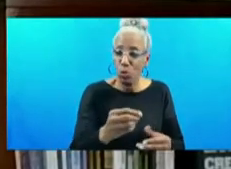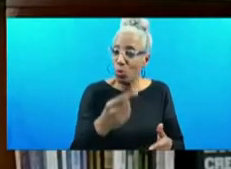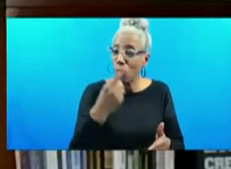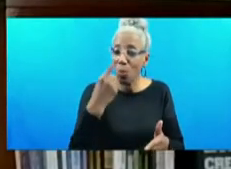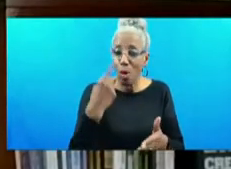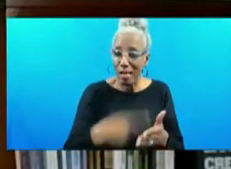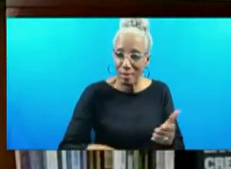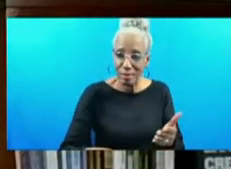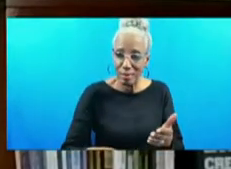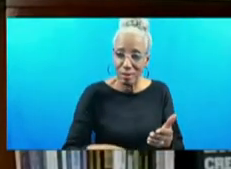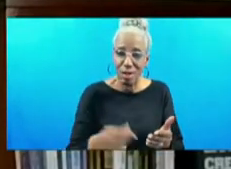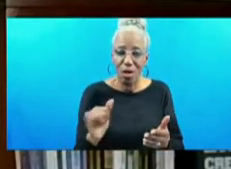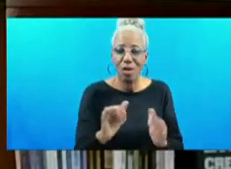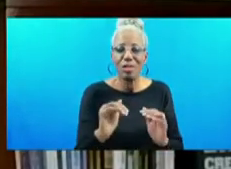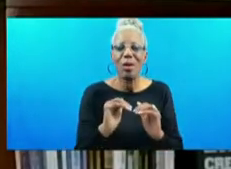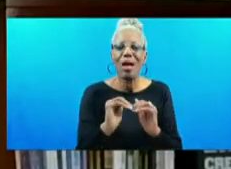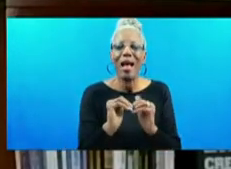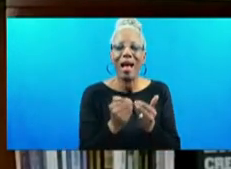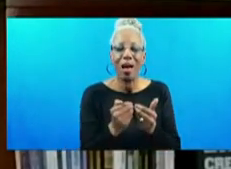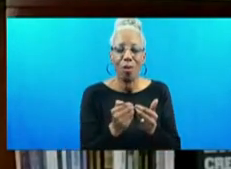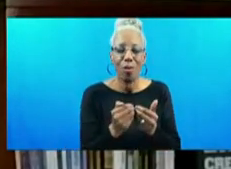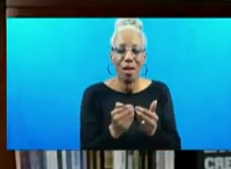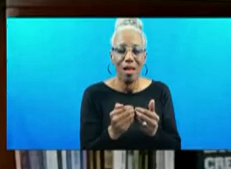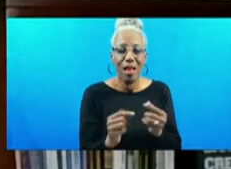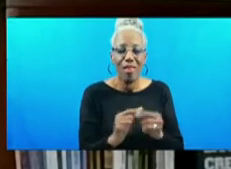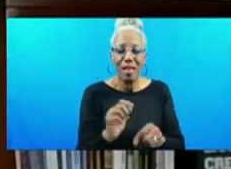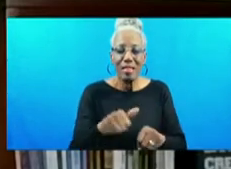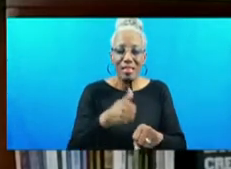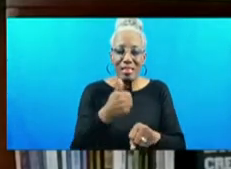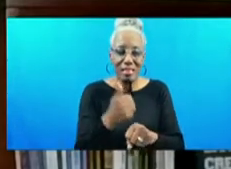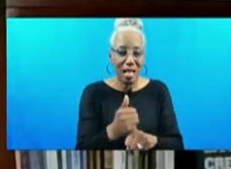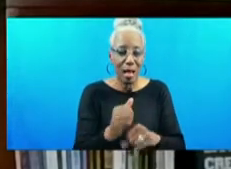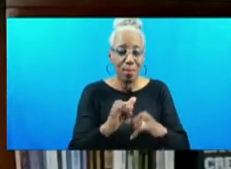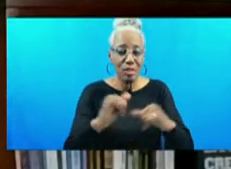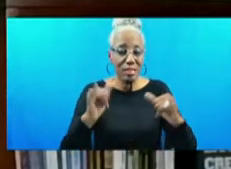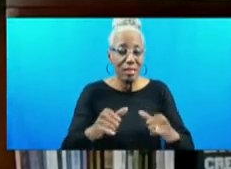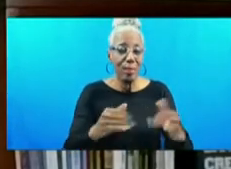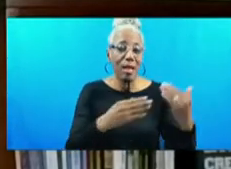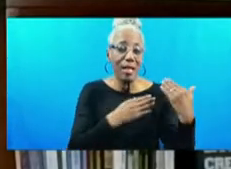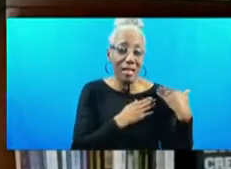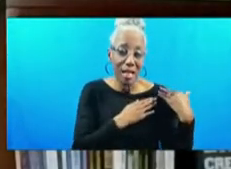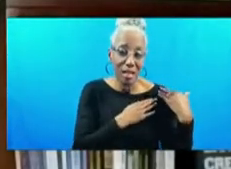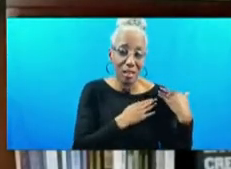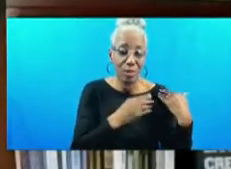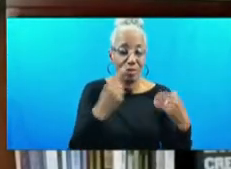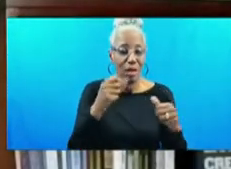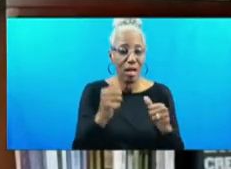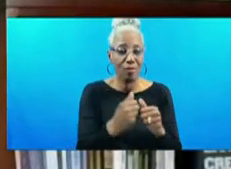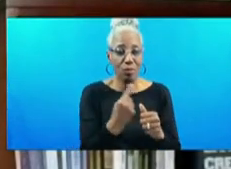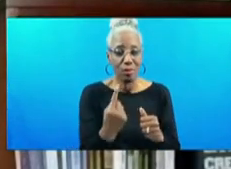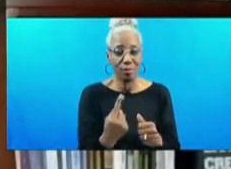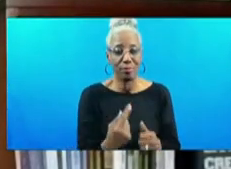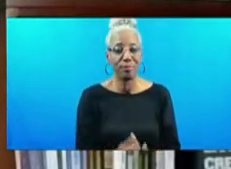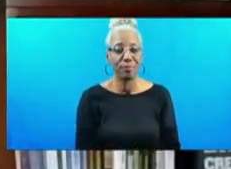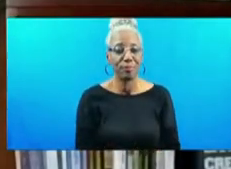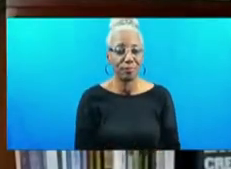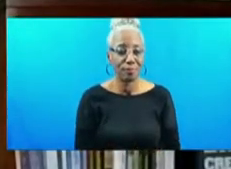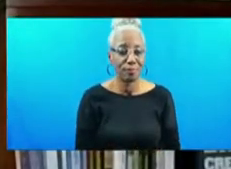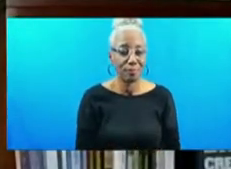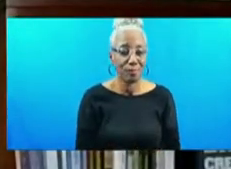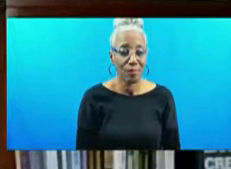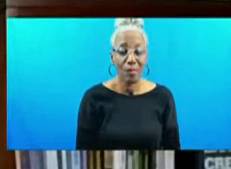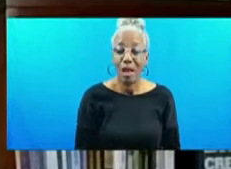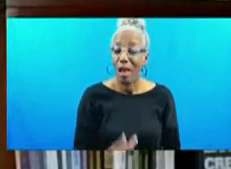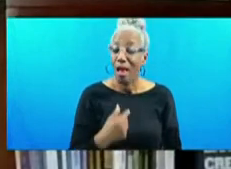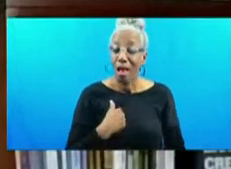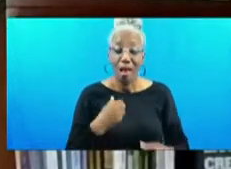everybody. And what I'd also like is in those conversations, and you know, I can talk about this all night. If you told